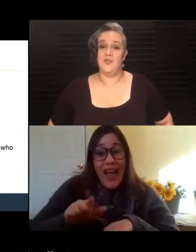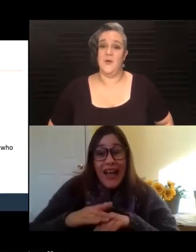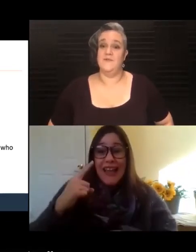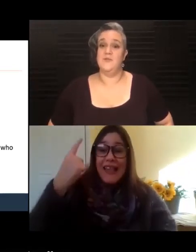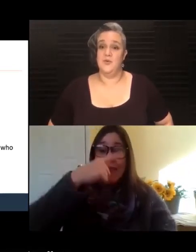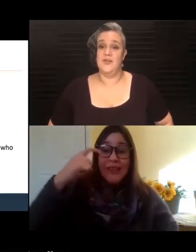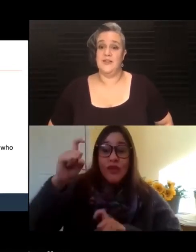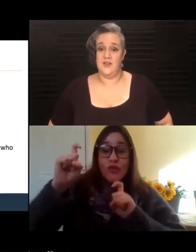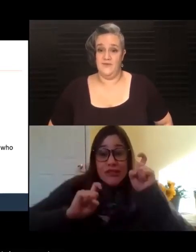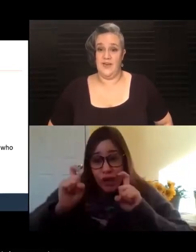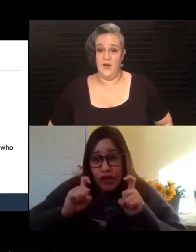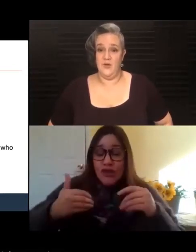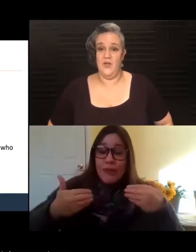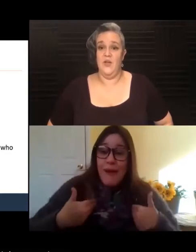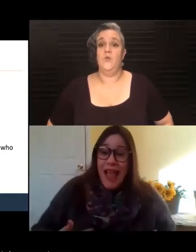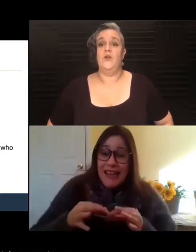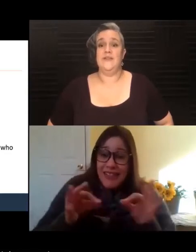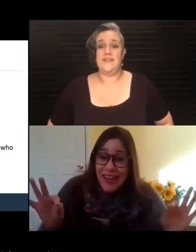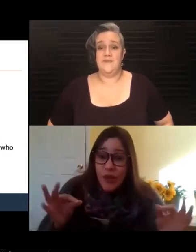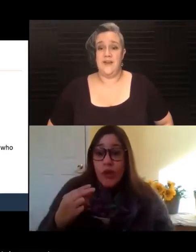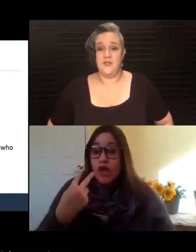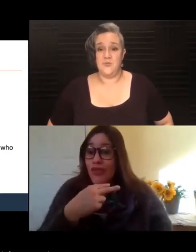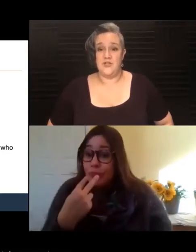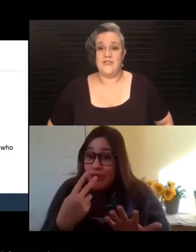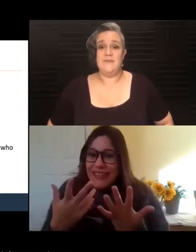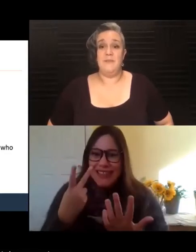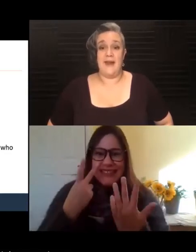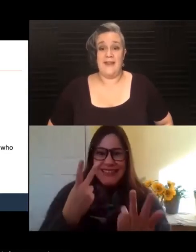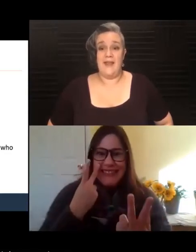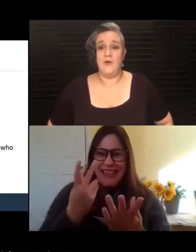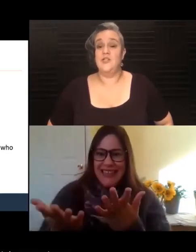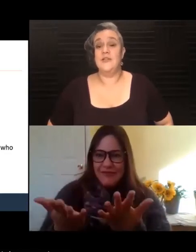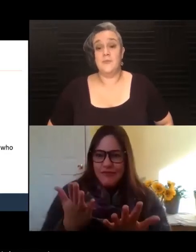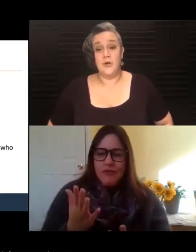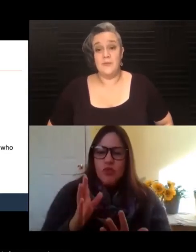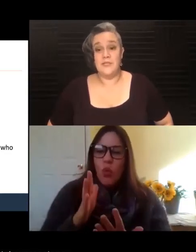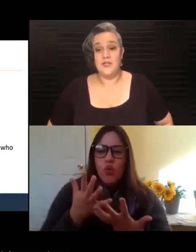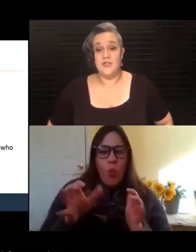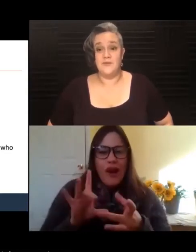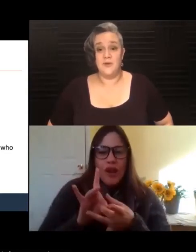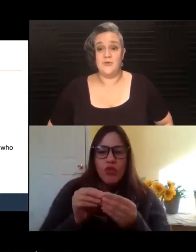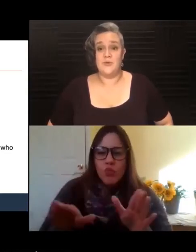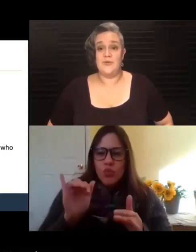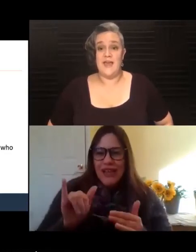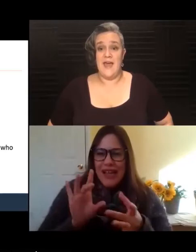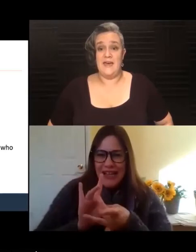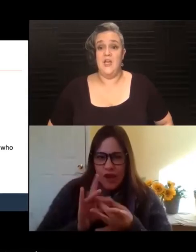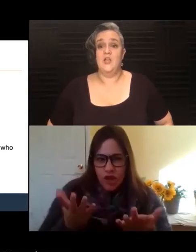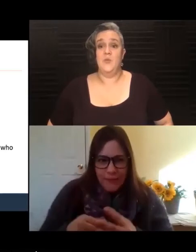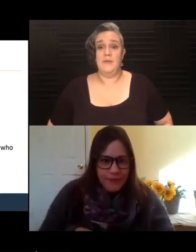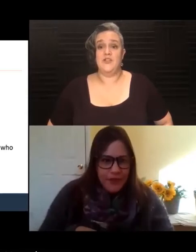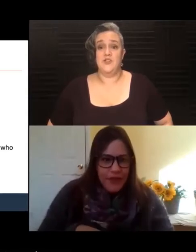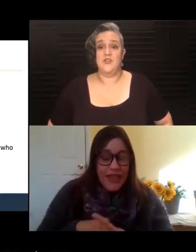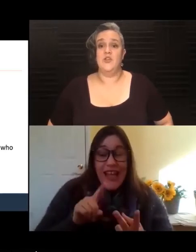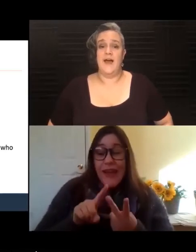want to make sure you have smooth and clear video where you can see facial expressions, body language, lip reading potentially for those who use that.